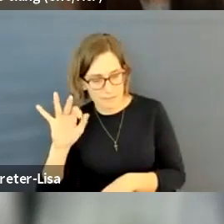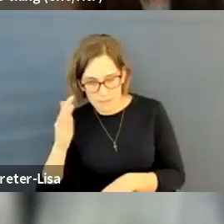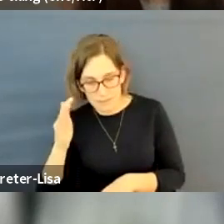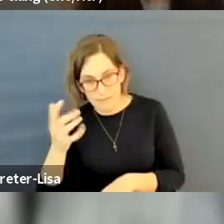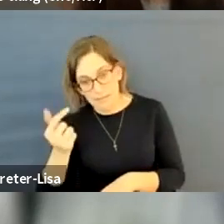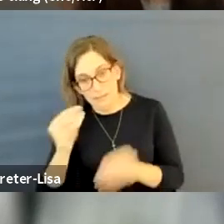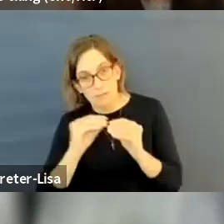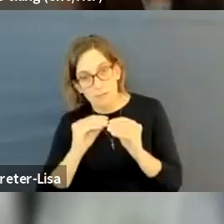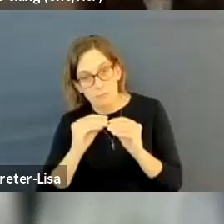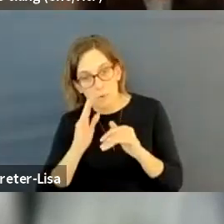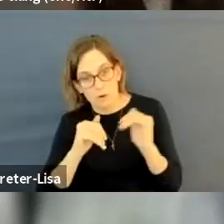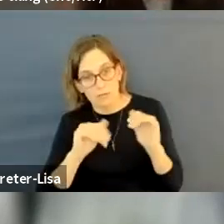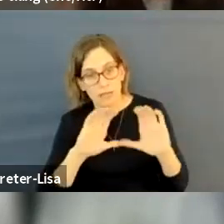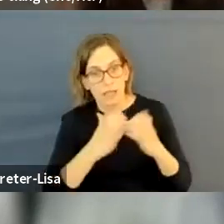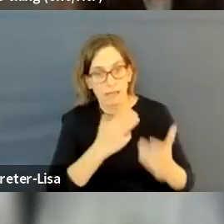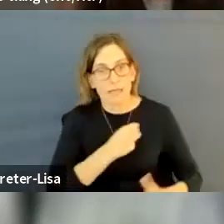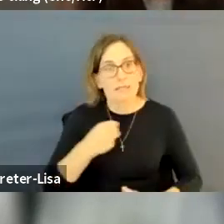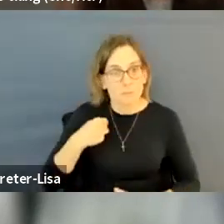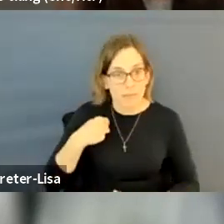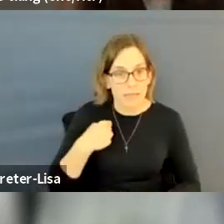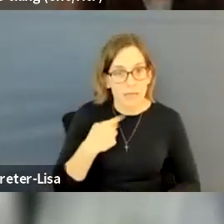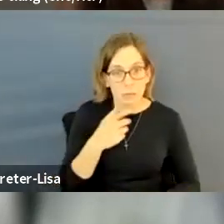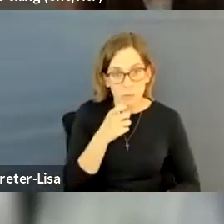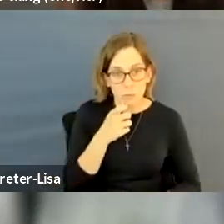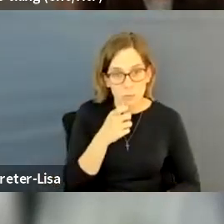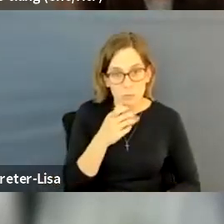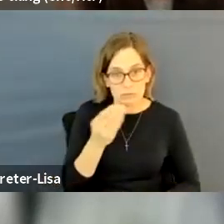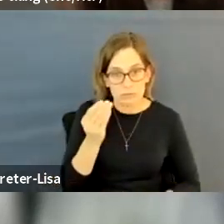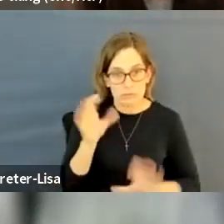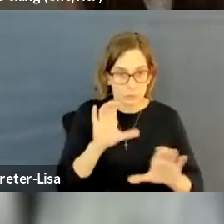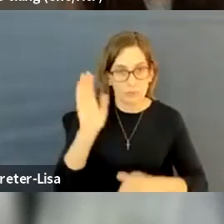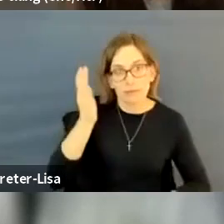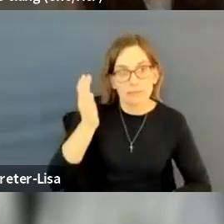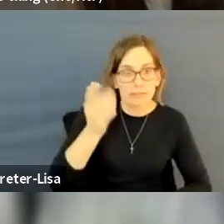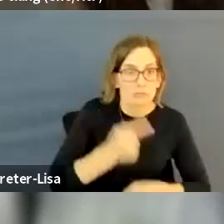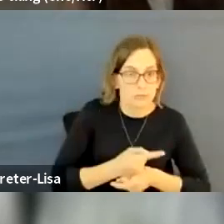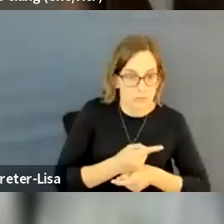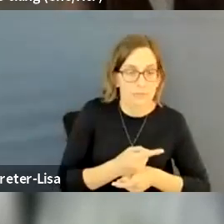than a classmate that is giving a presentation, right? And so,